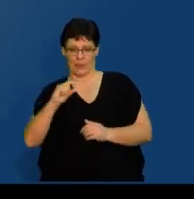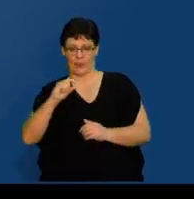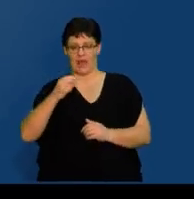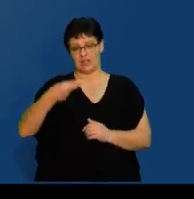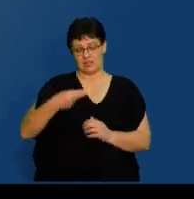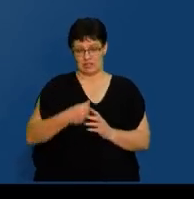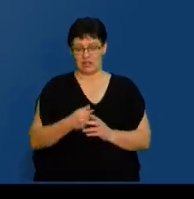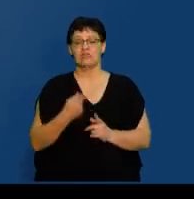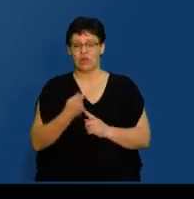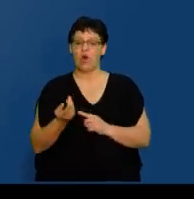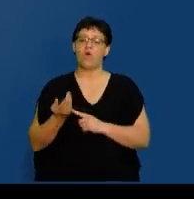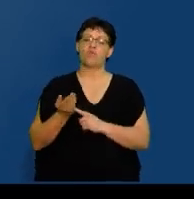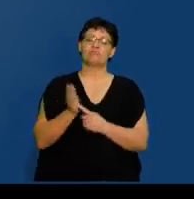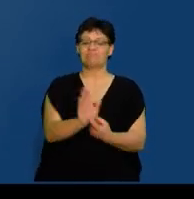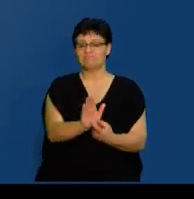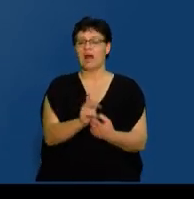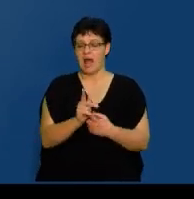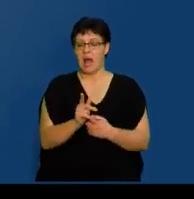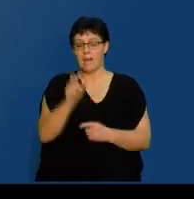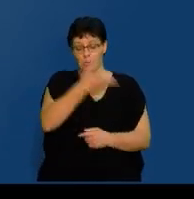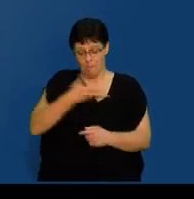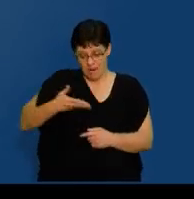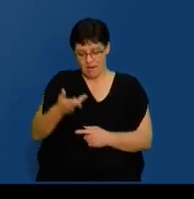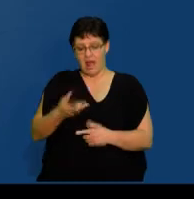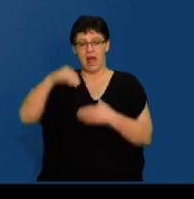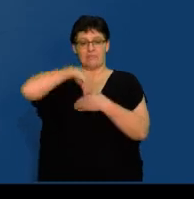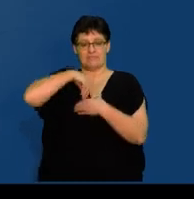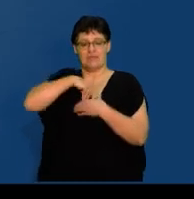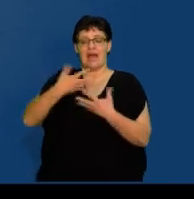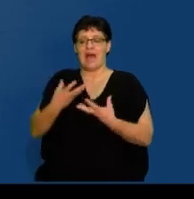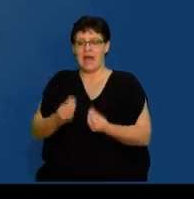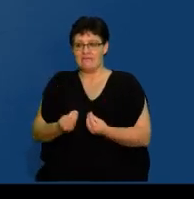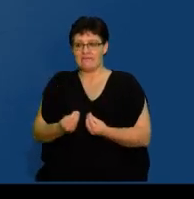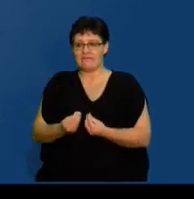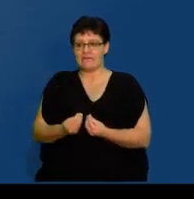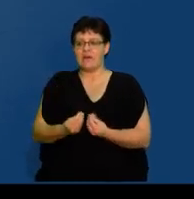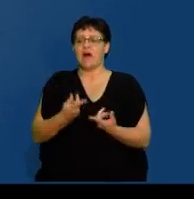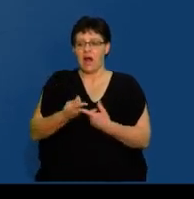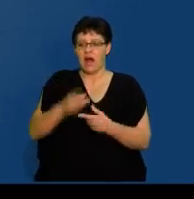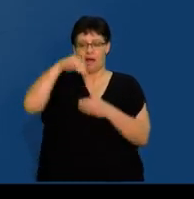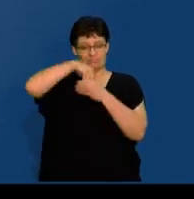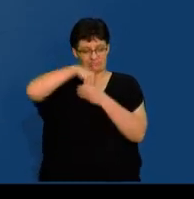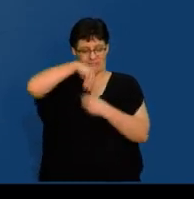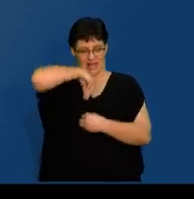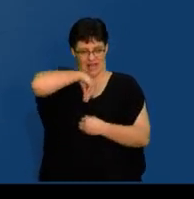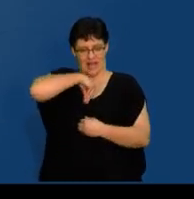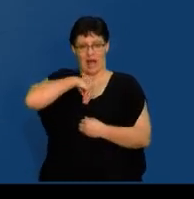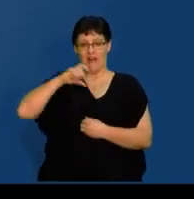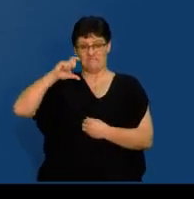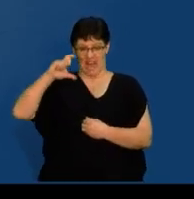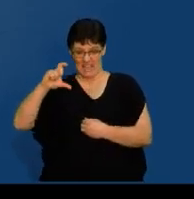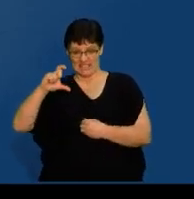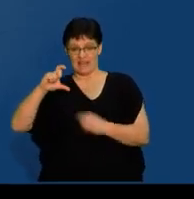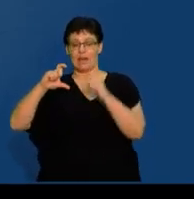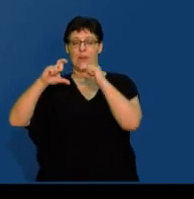female who we refer to as a carrier or a heterozygous individual, meaning having the dominant allele and